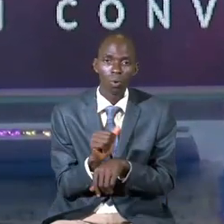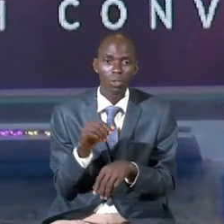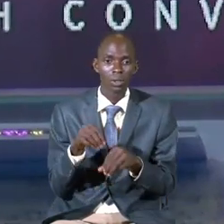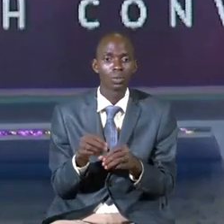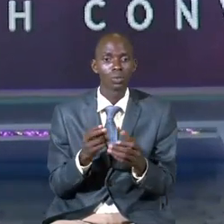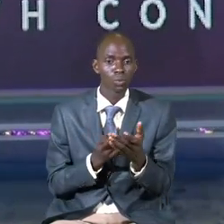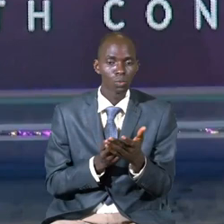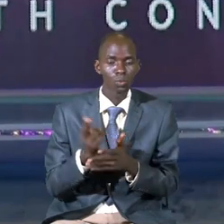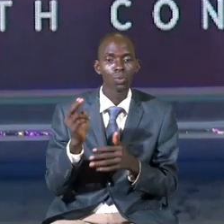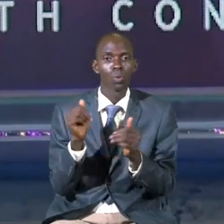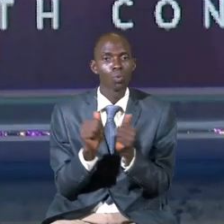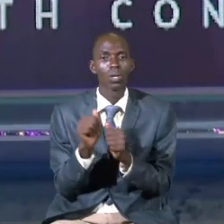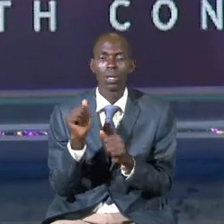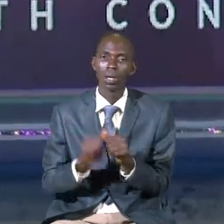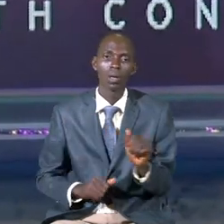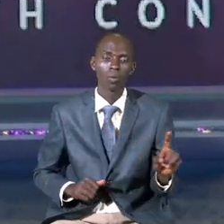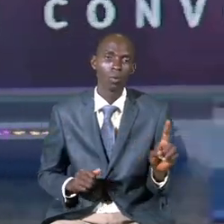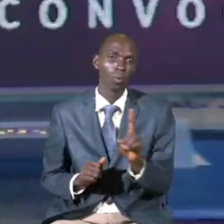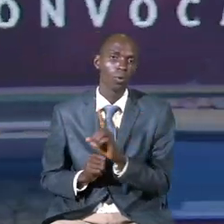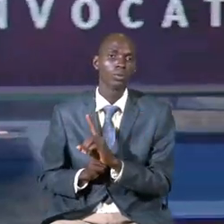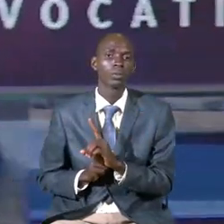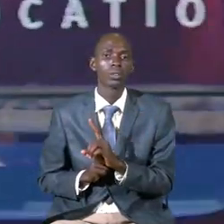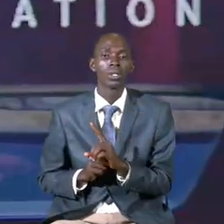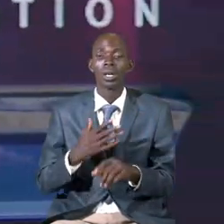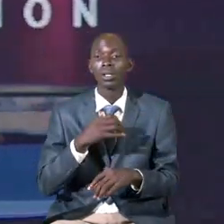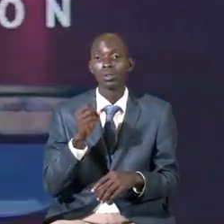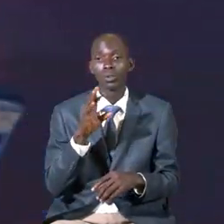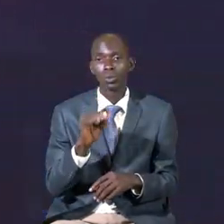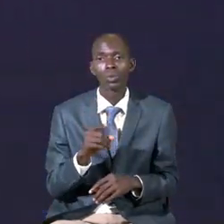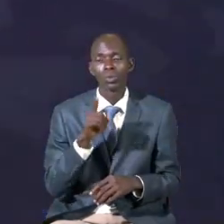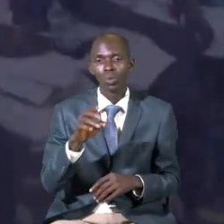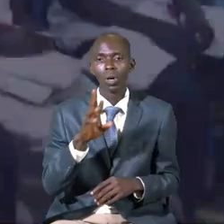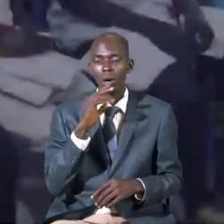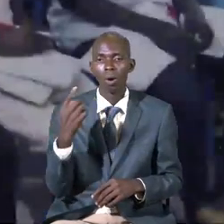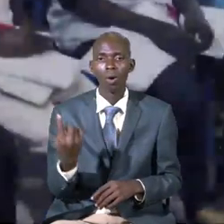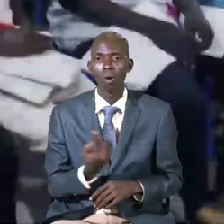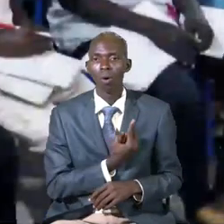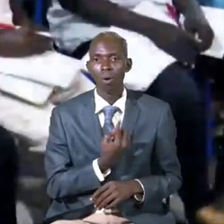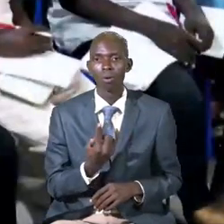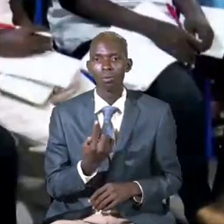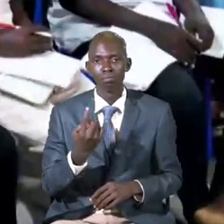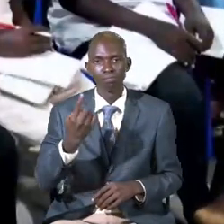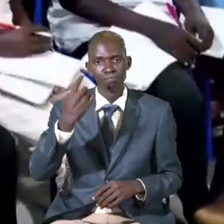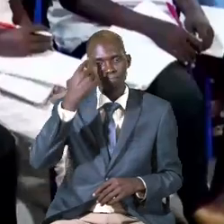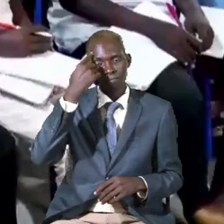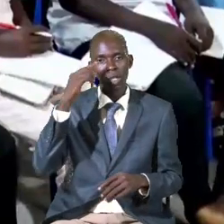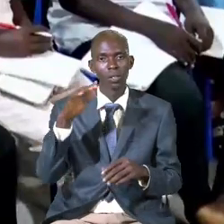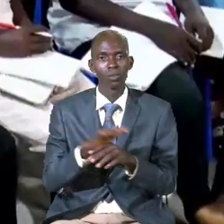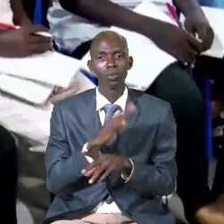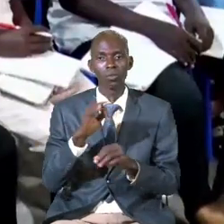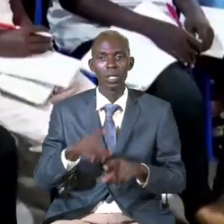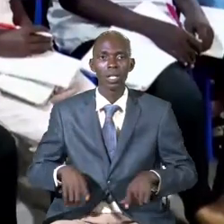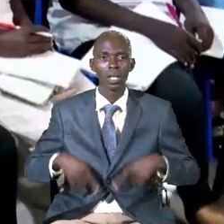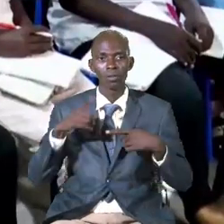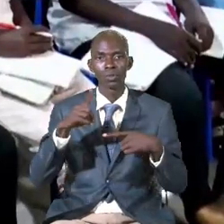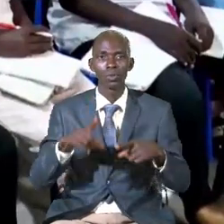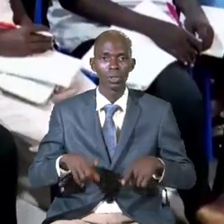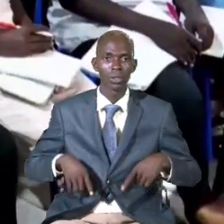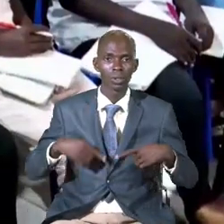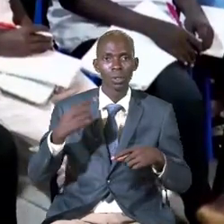with everyone and so you're conscious of the life you live you're conscious of the